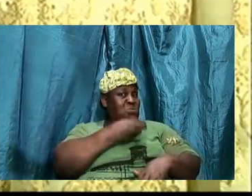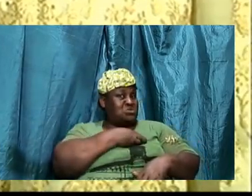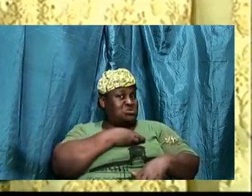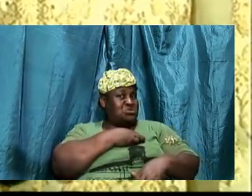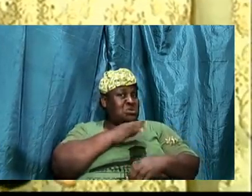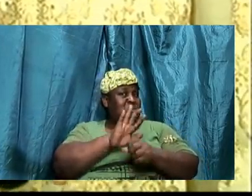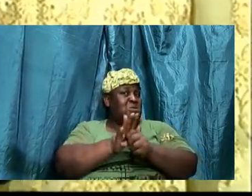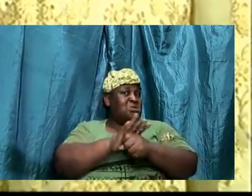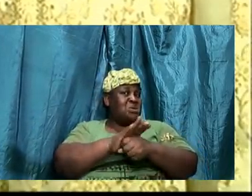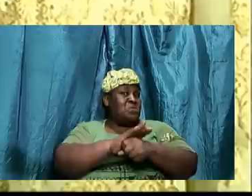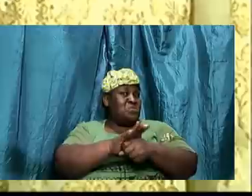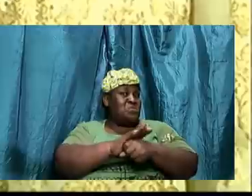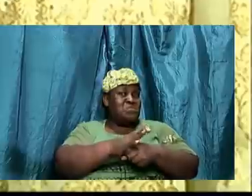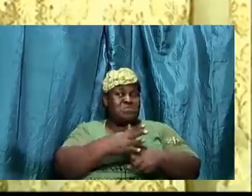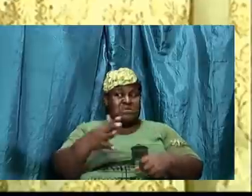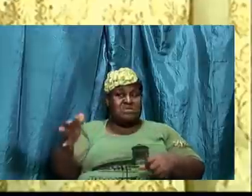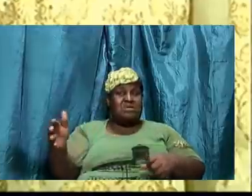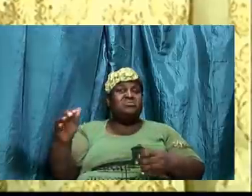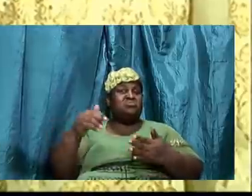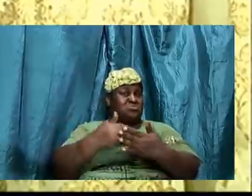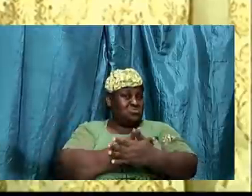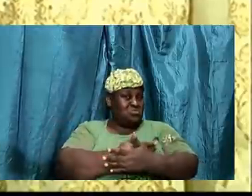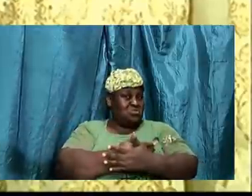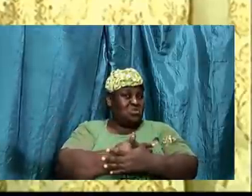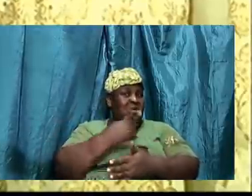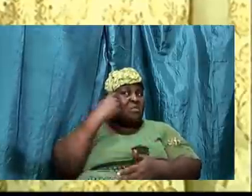the adversary have seen it all.